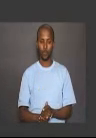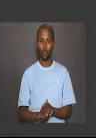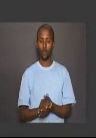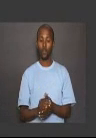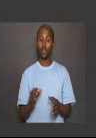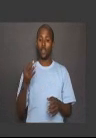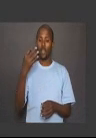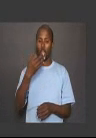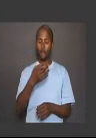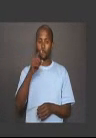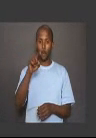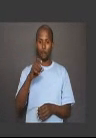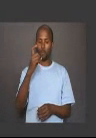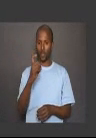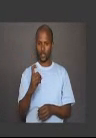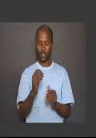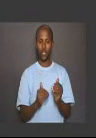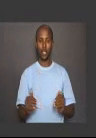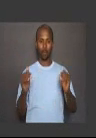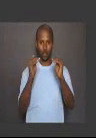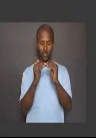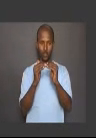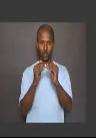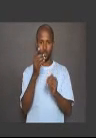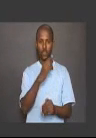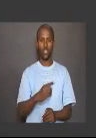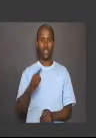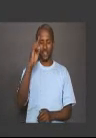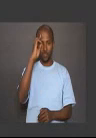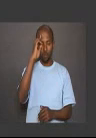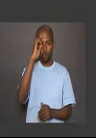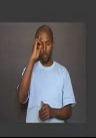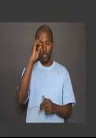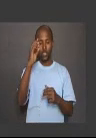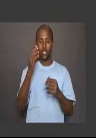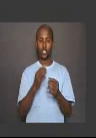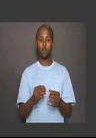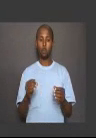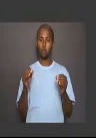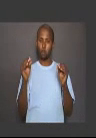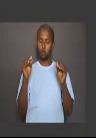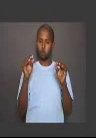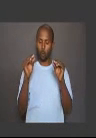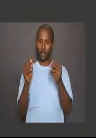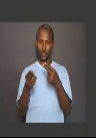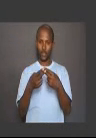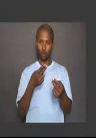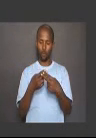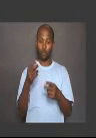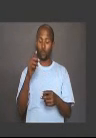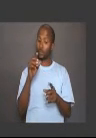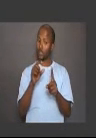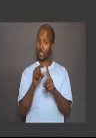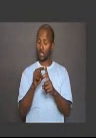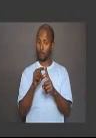F prime of x equals the derivative of the product of the terms.